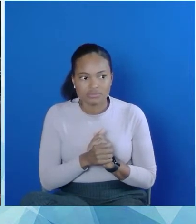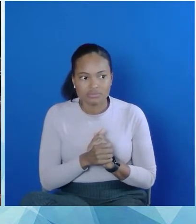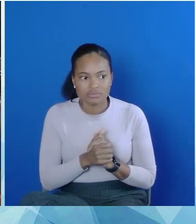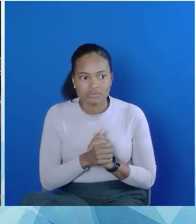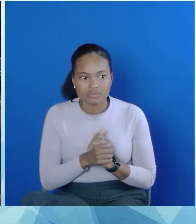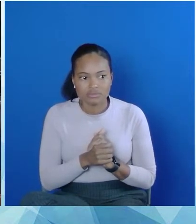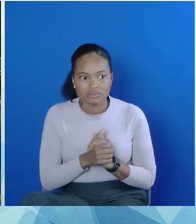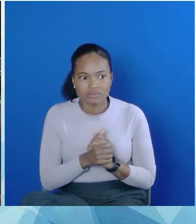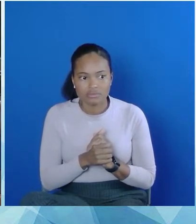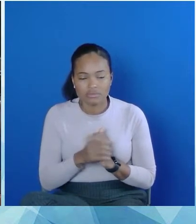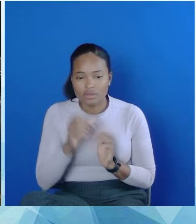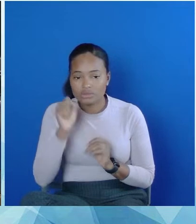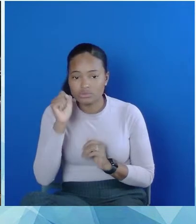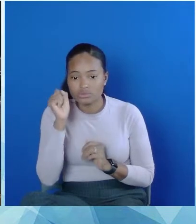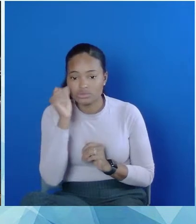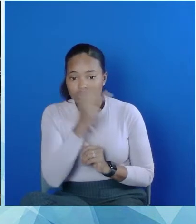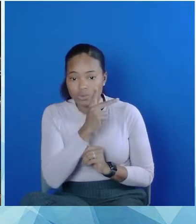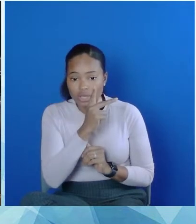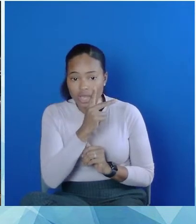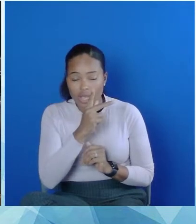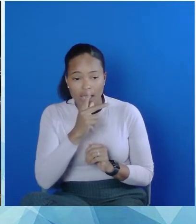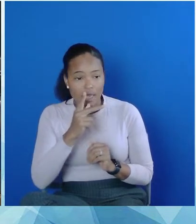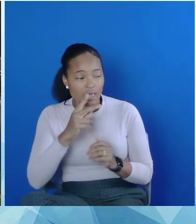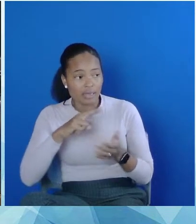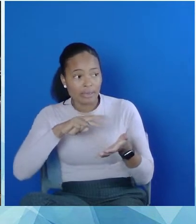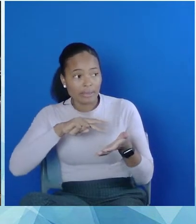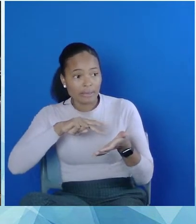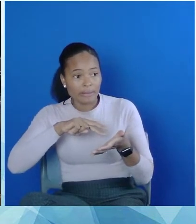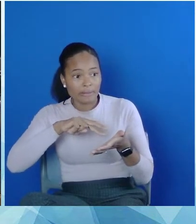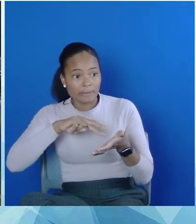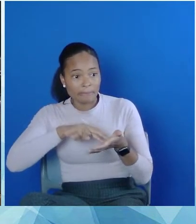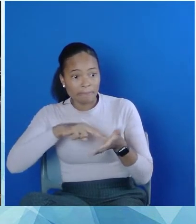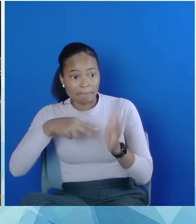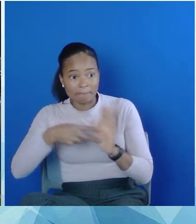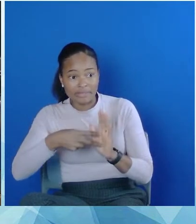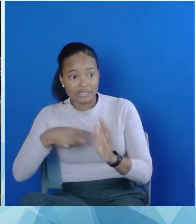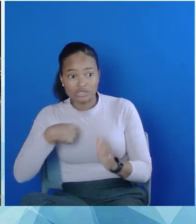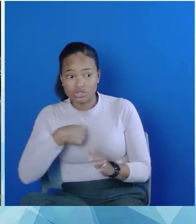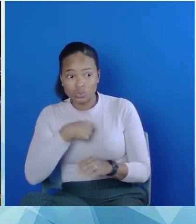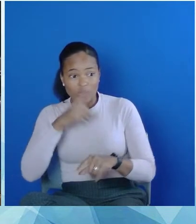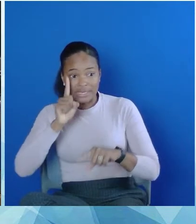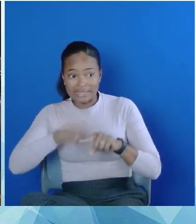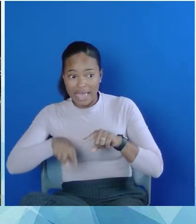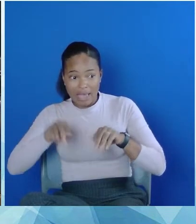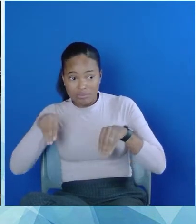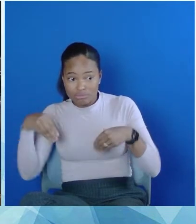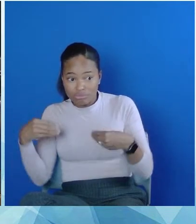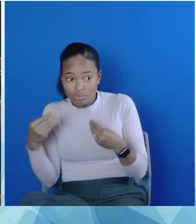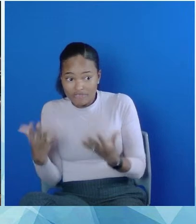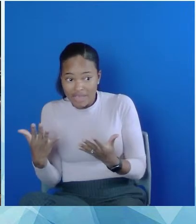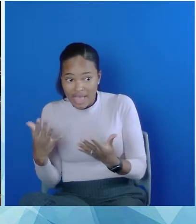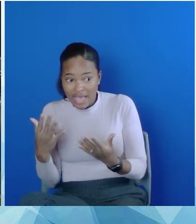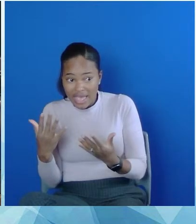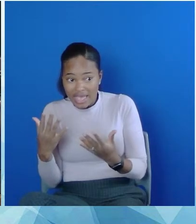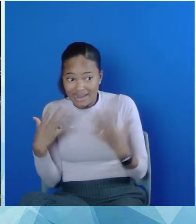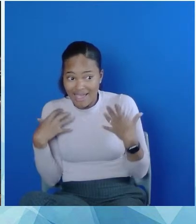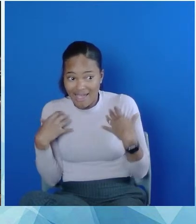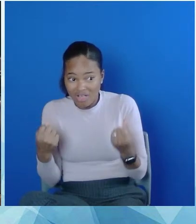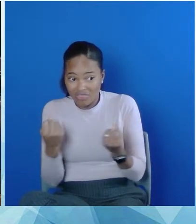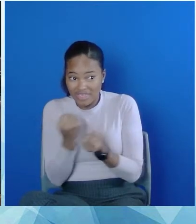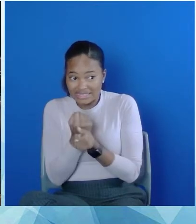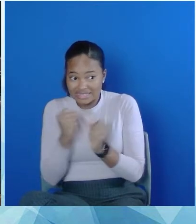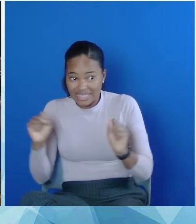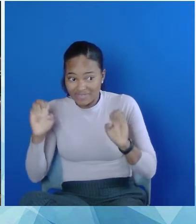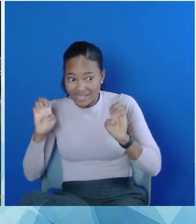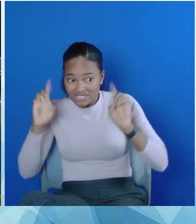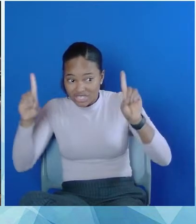Does this preclude us from providing health and safety education to students? And No. are we providing health and safety